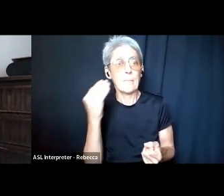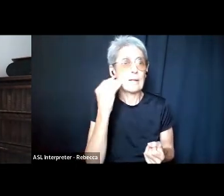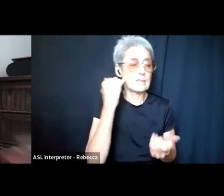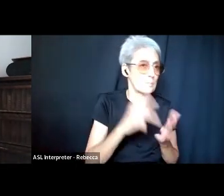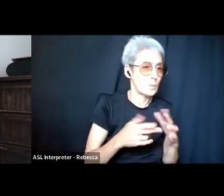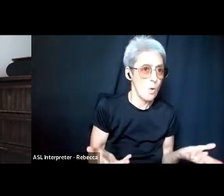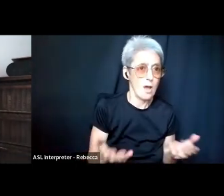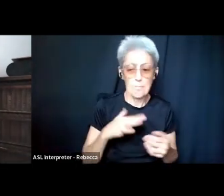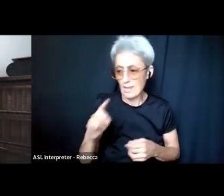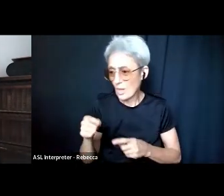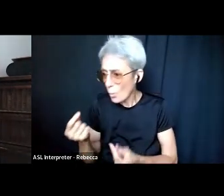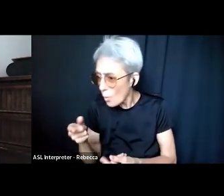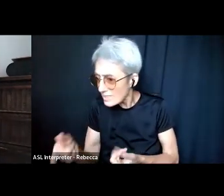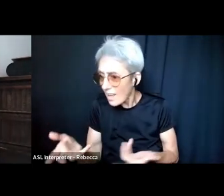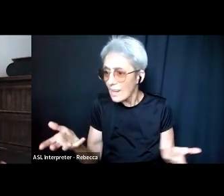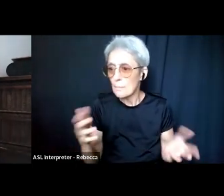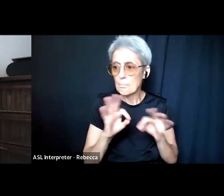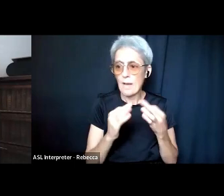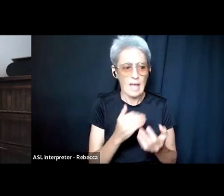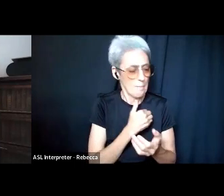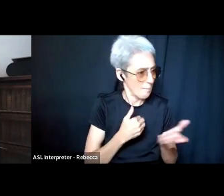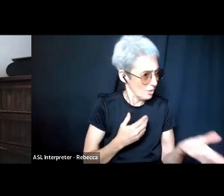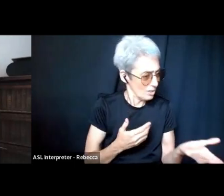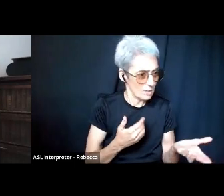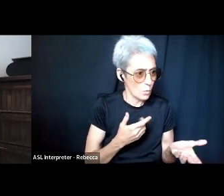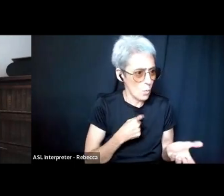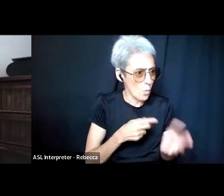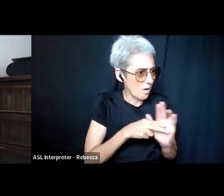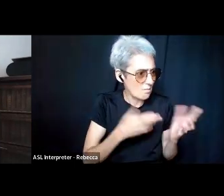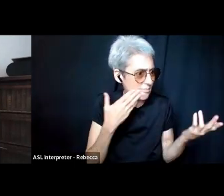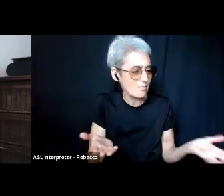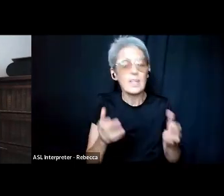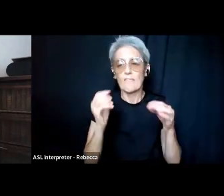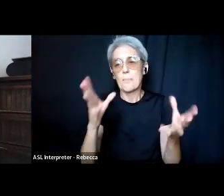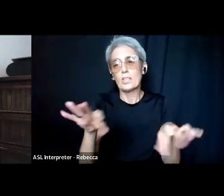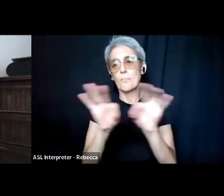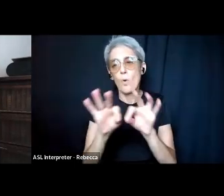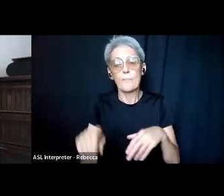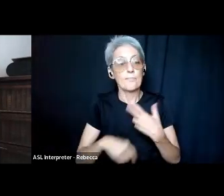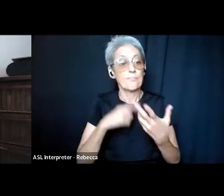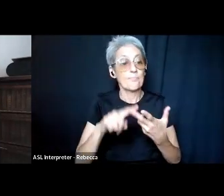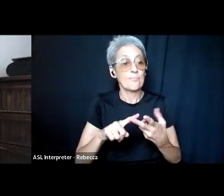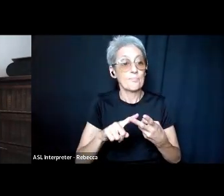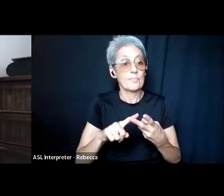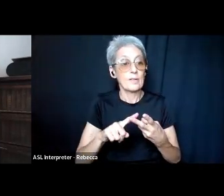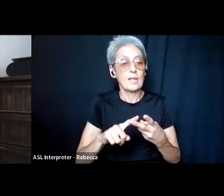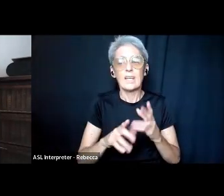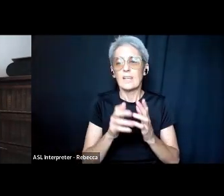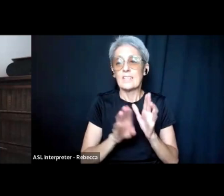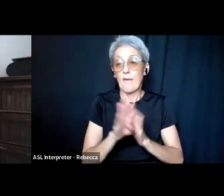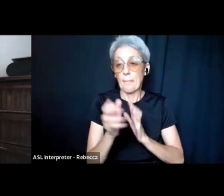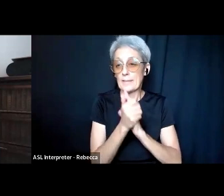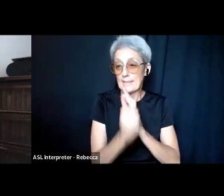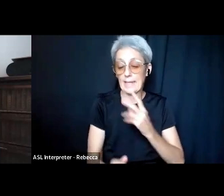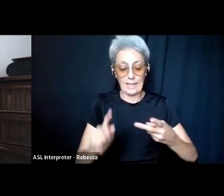child have, what does my family member have. So information is a critical one. Skills development is a very important one when you're talking about